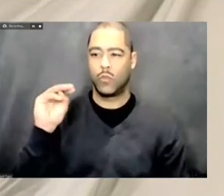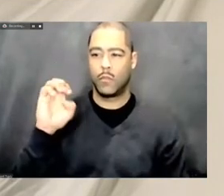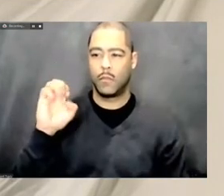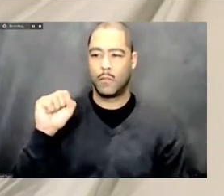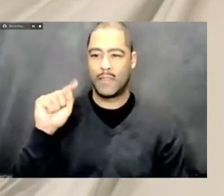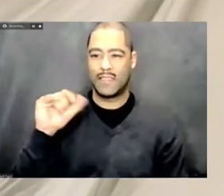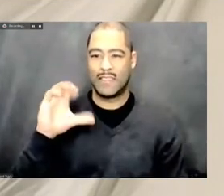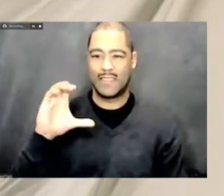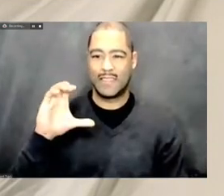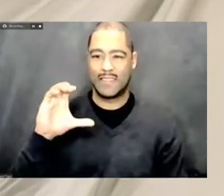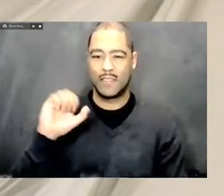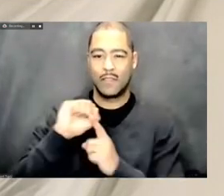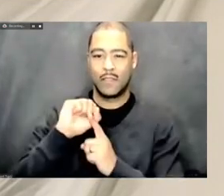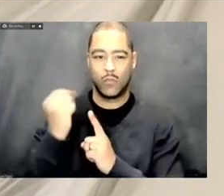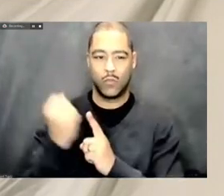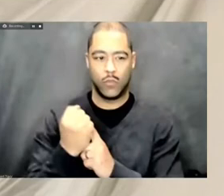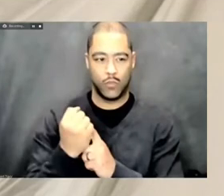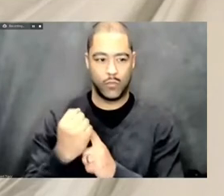Maybe you've heard about this.